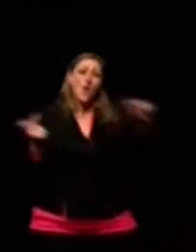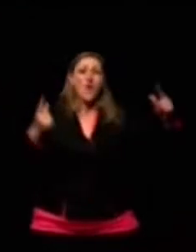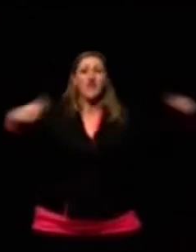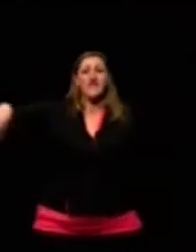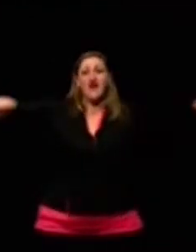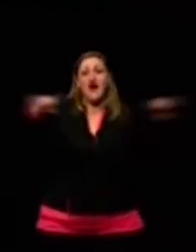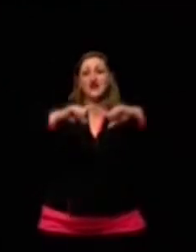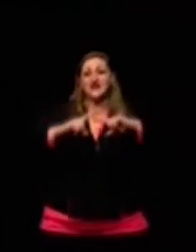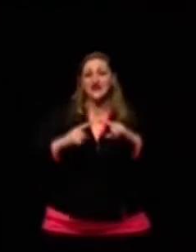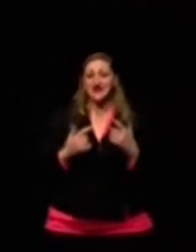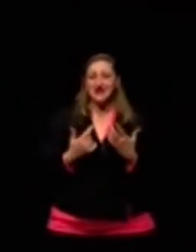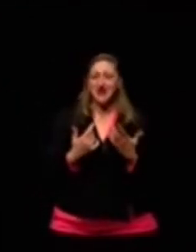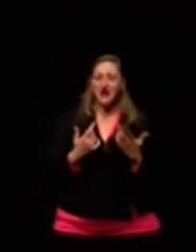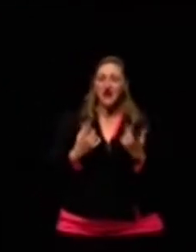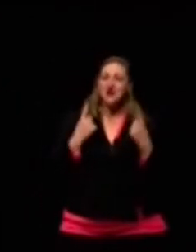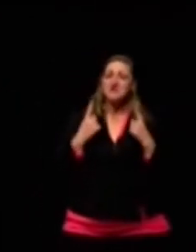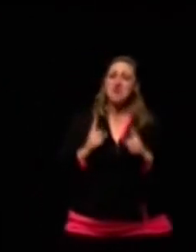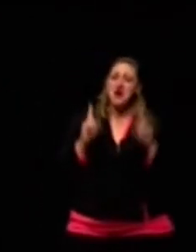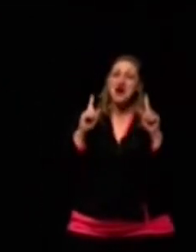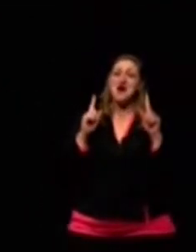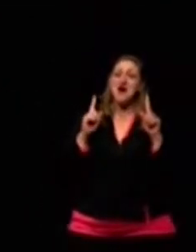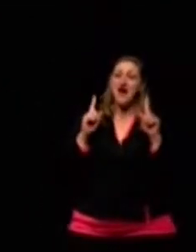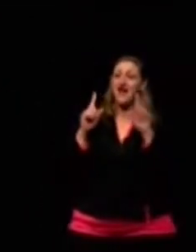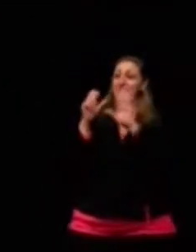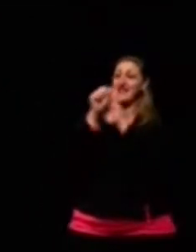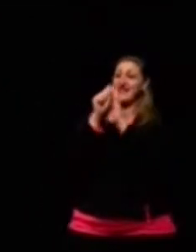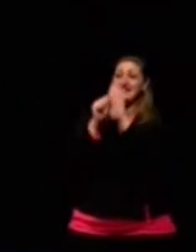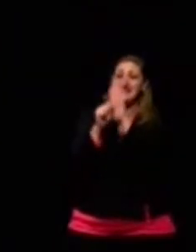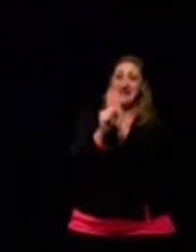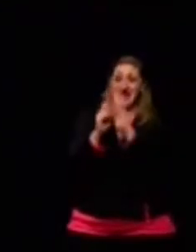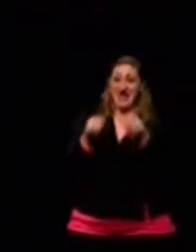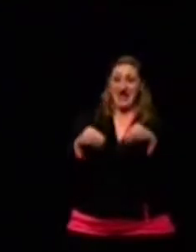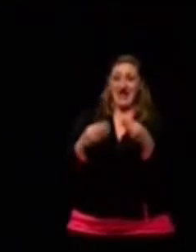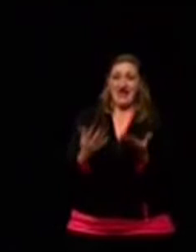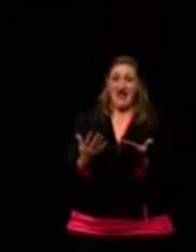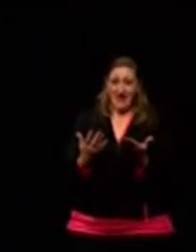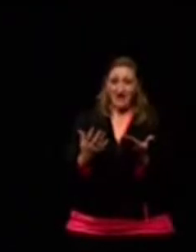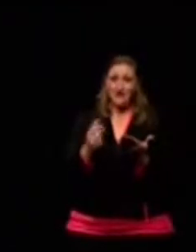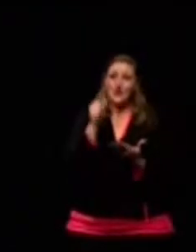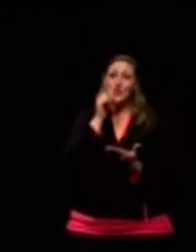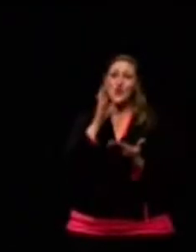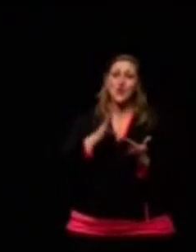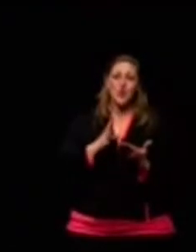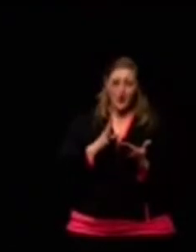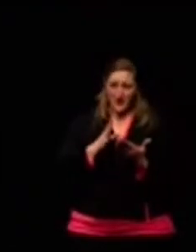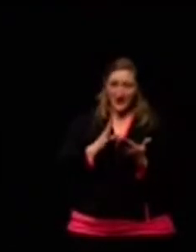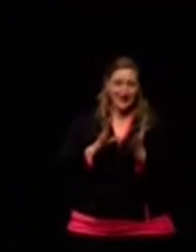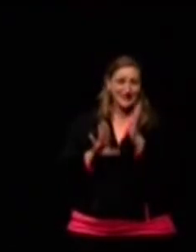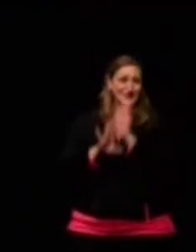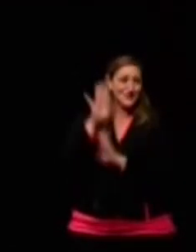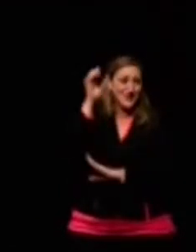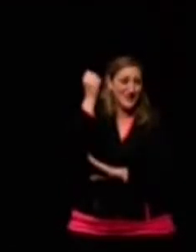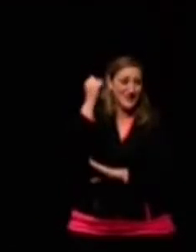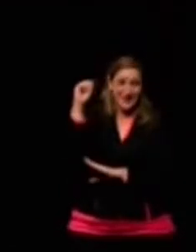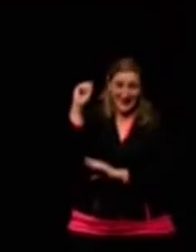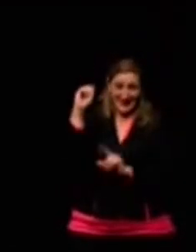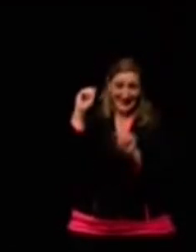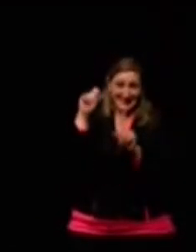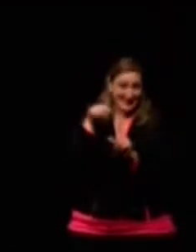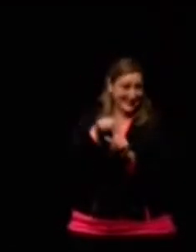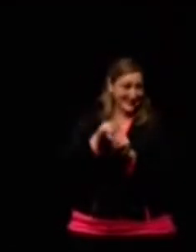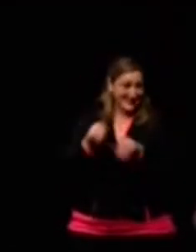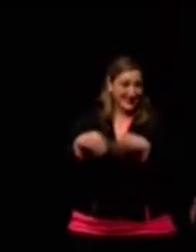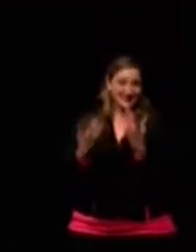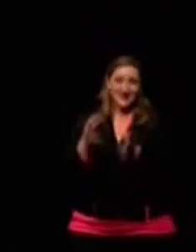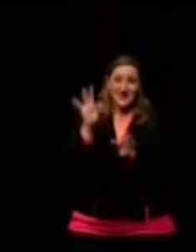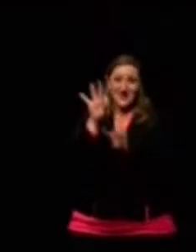the way, isn't it about time that the state that gave birth to the women's suffrage movement, the state that